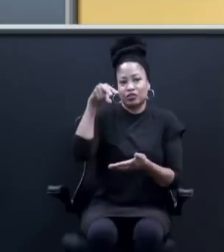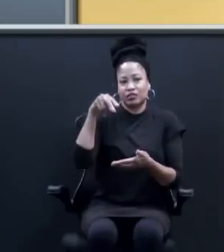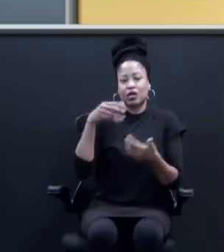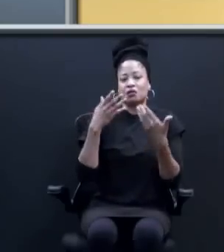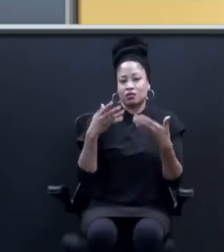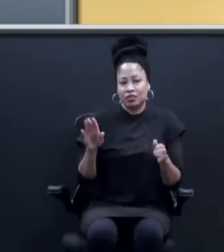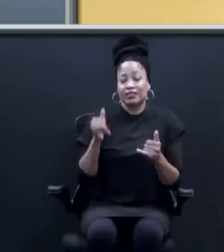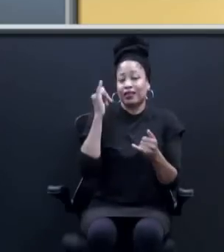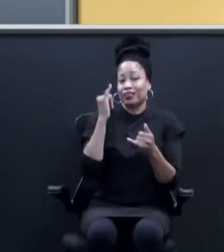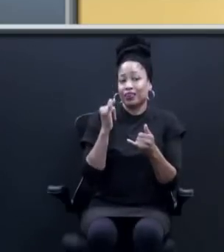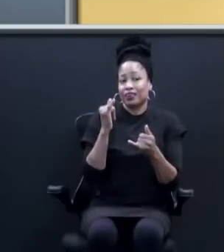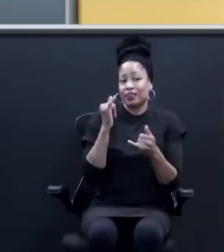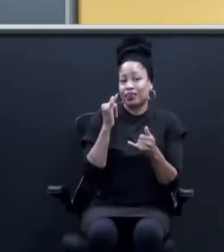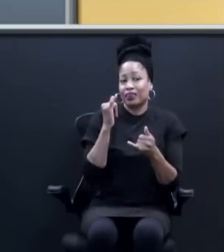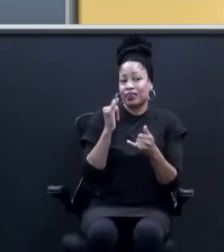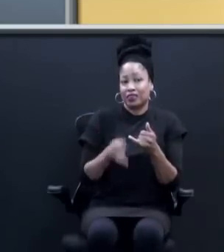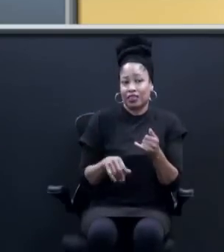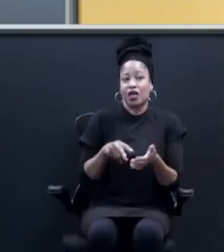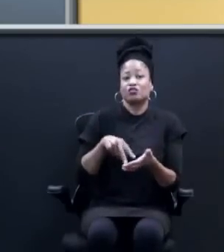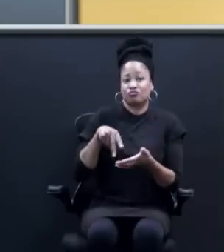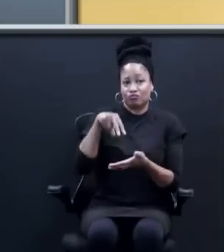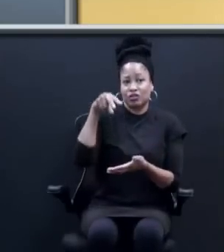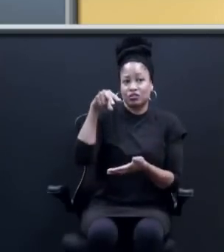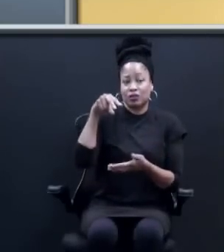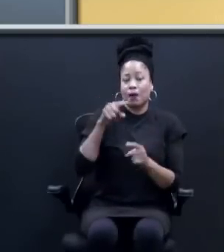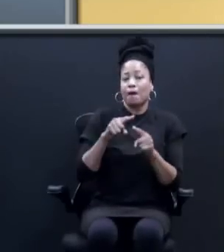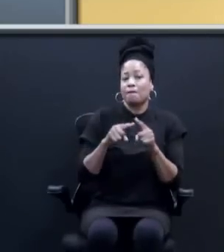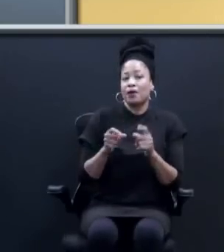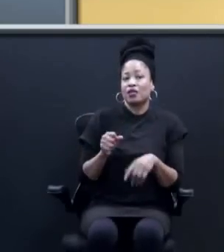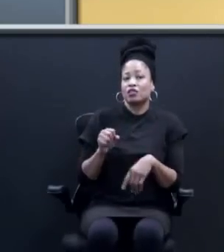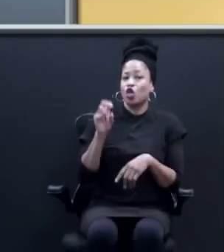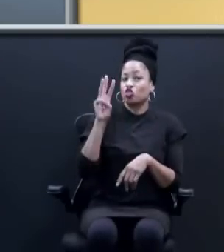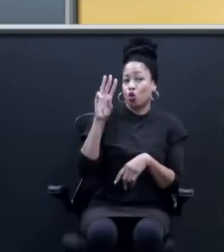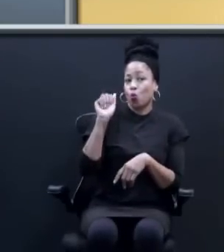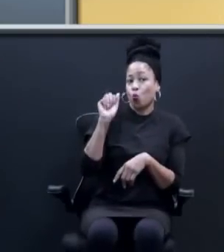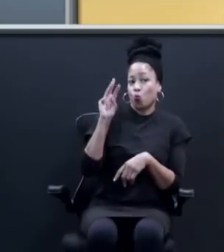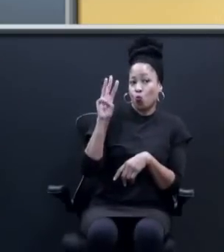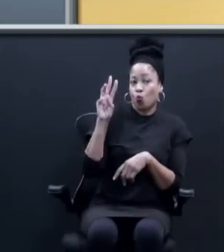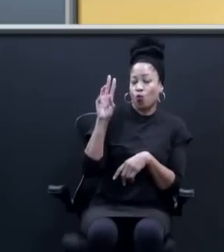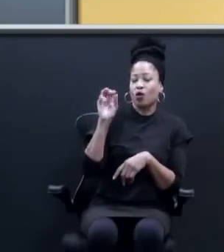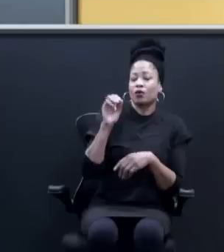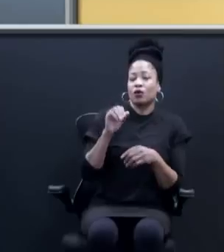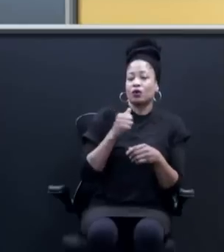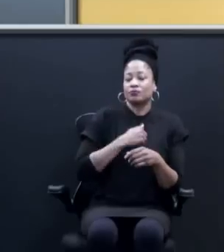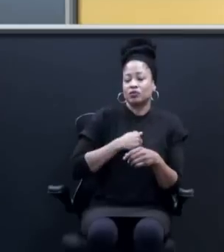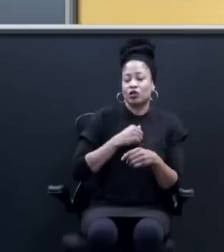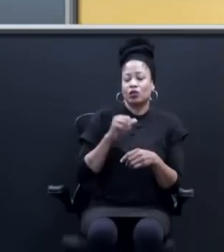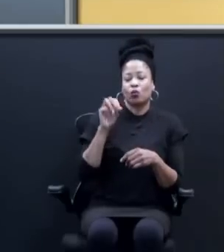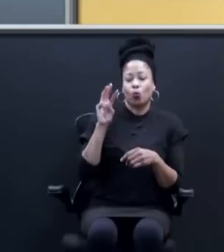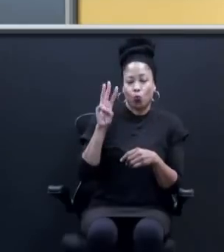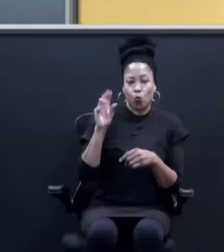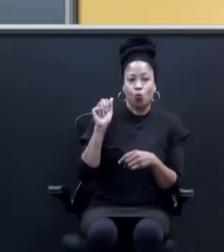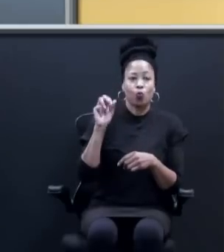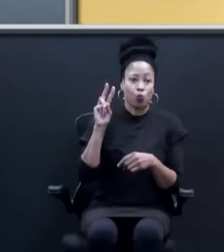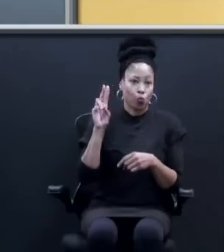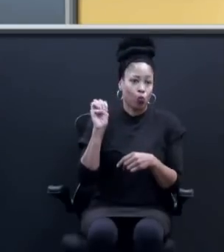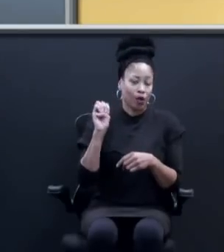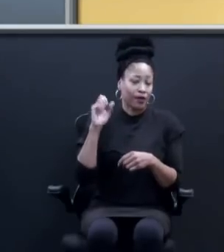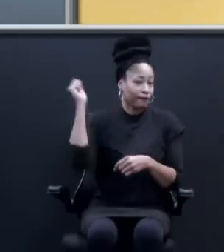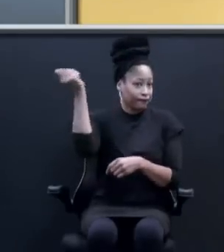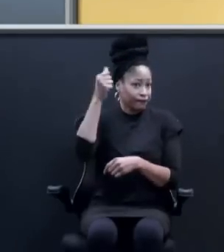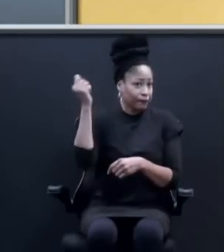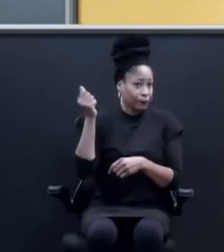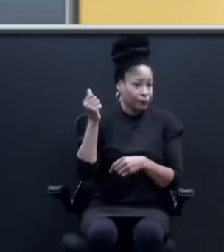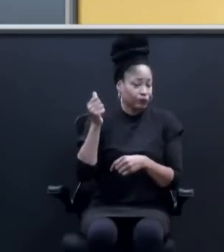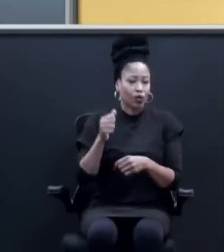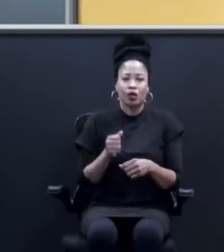last resurrection, but the wave is not going to be made until tomorrow after the Sabbath day.